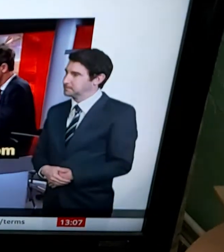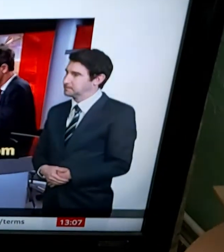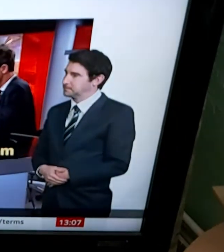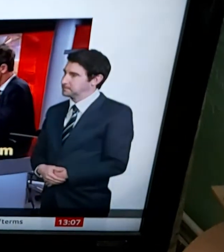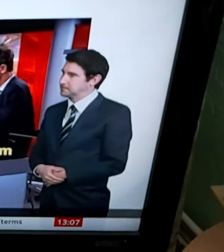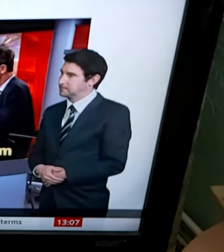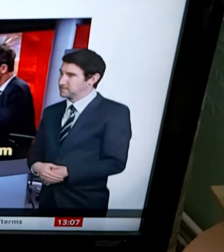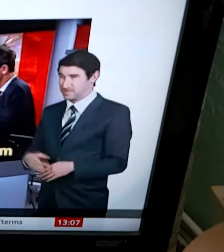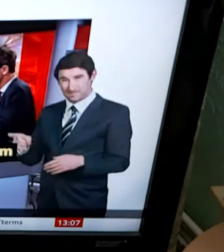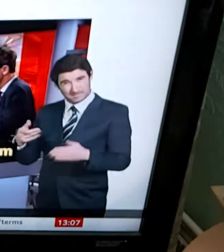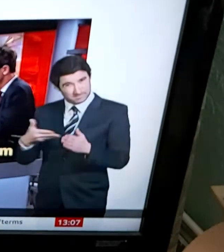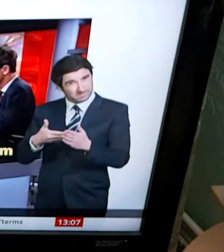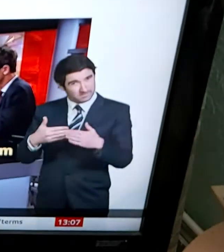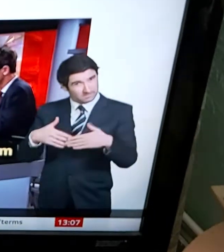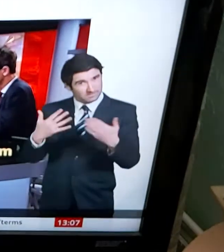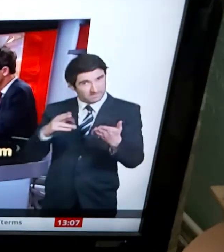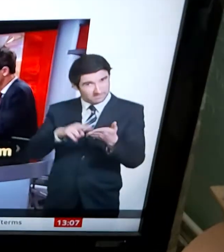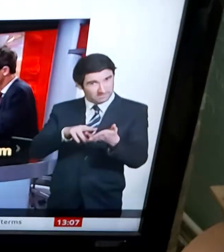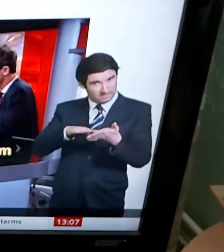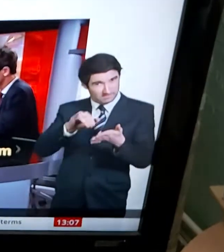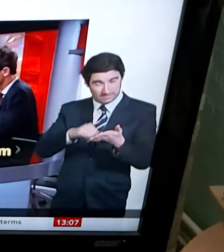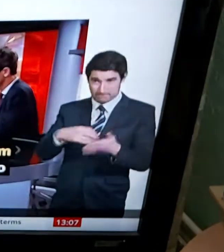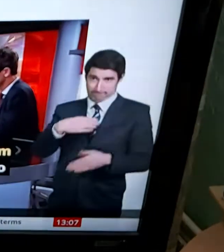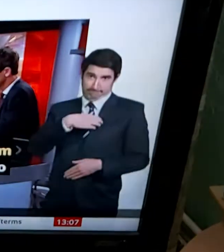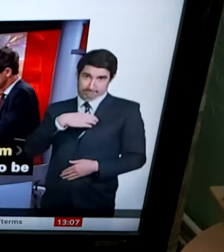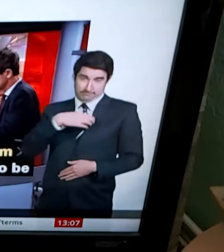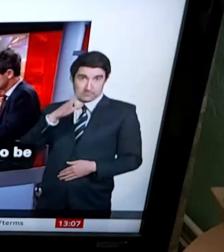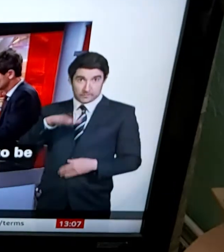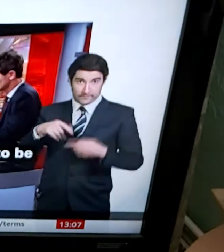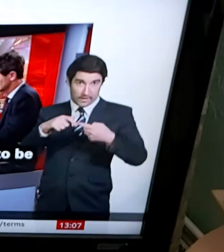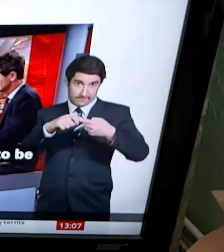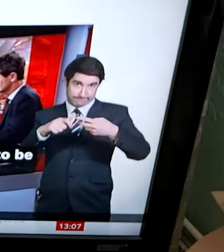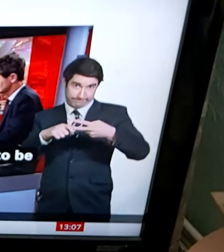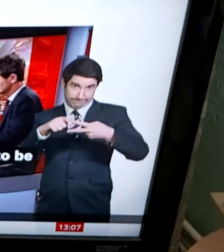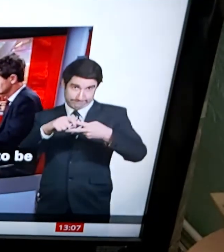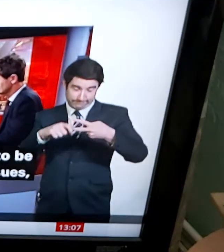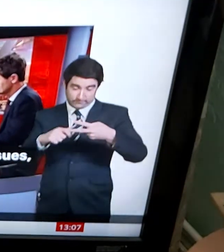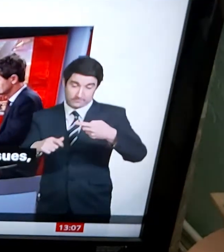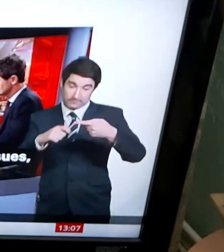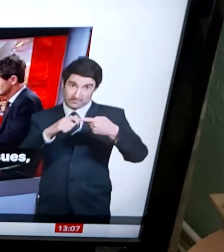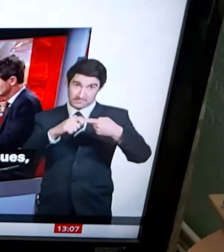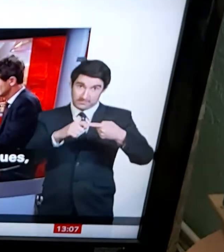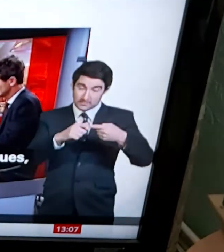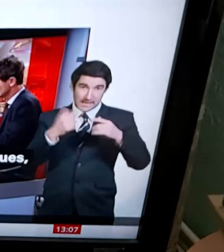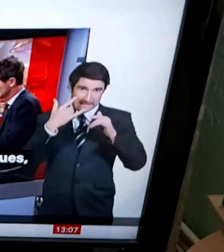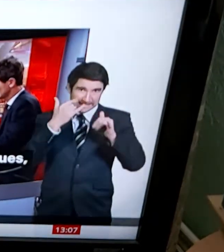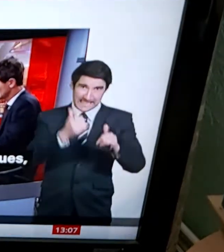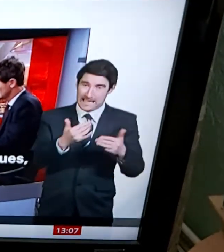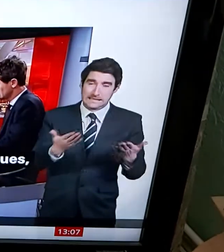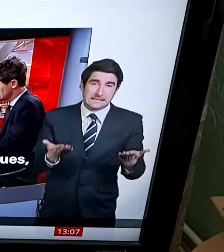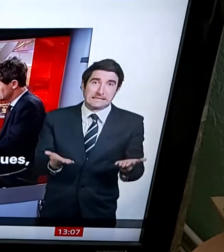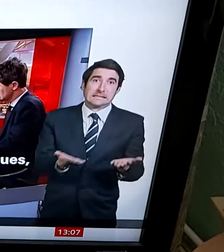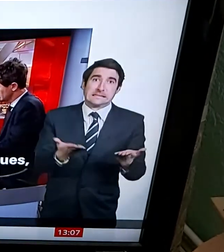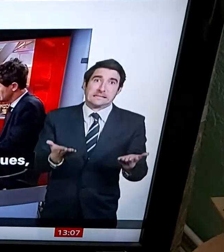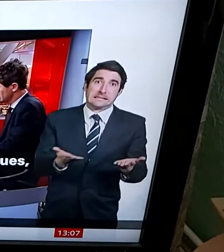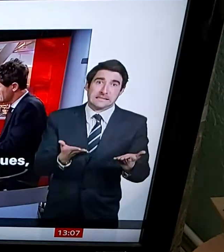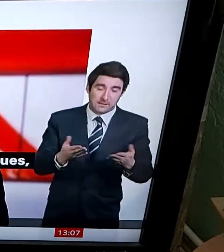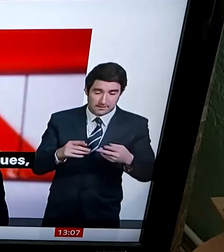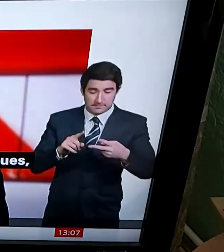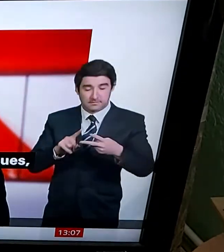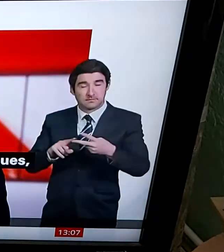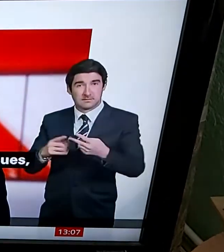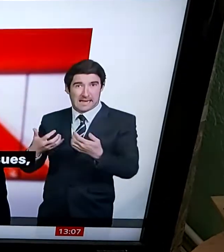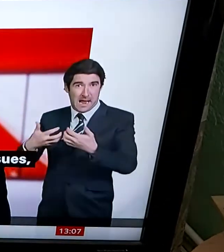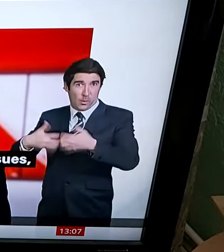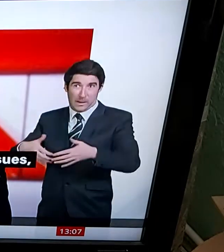very concerned about these two issues, testing for coronavirus and the lack of protective equipment. Yes, we heard there